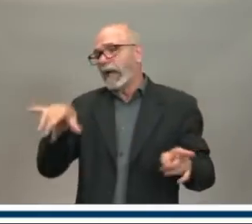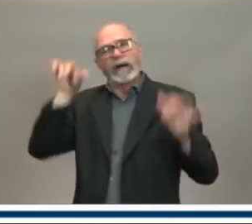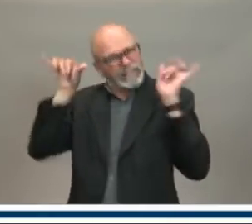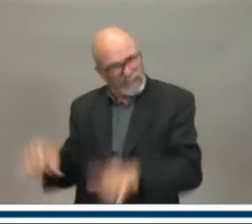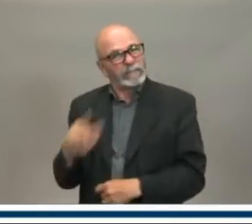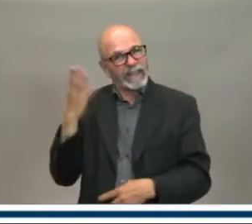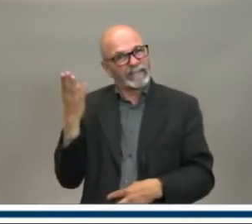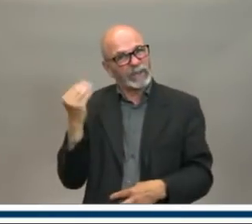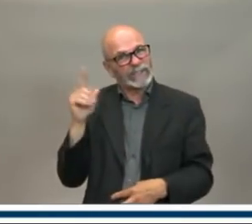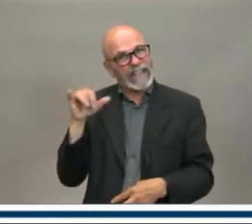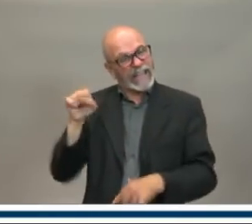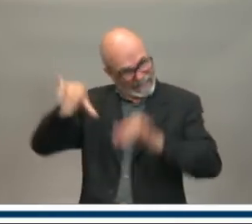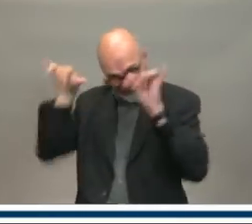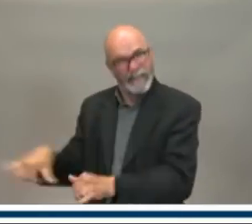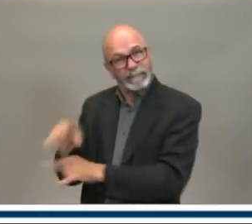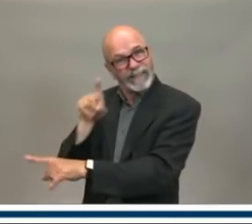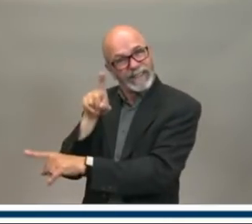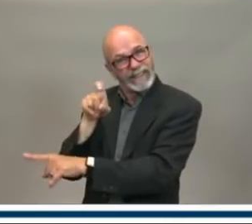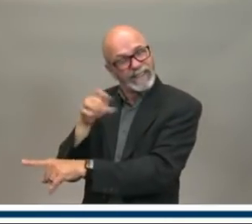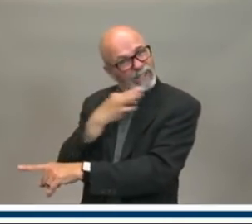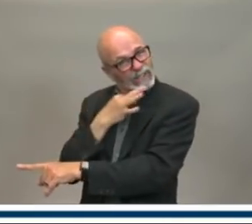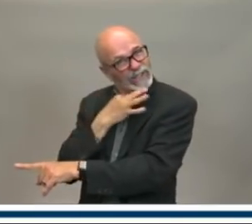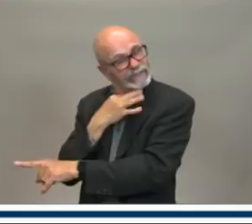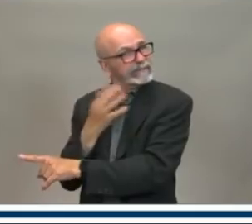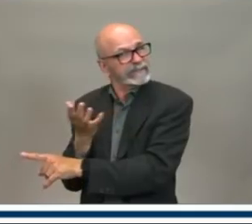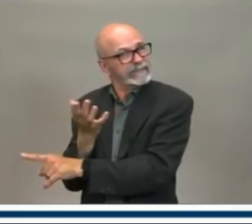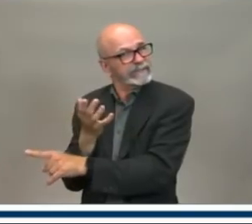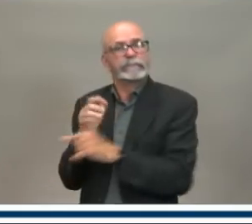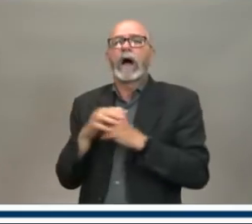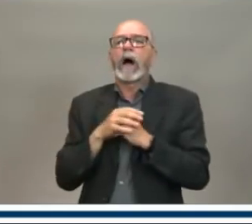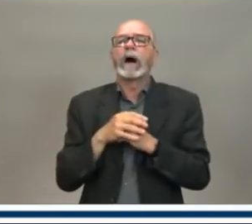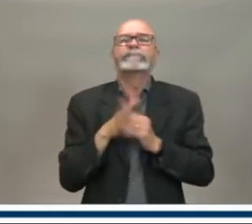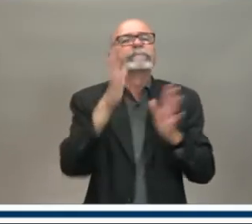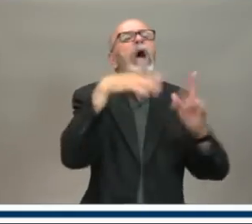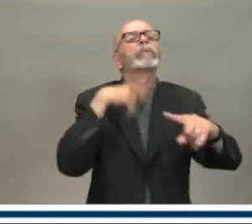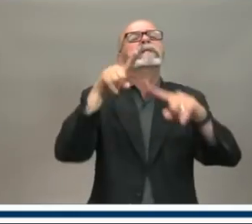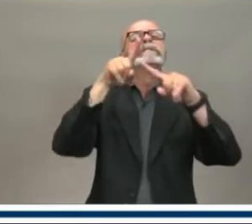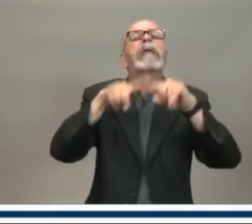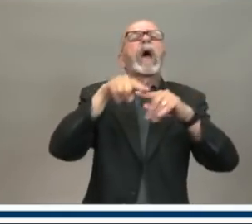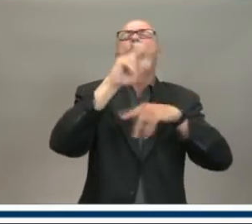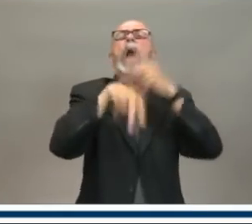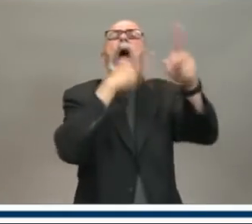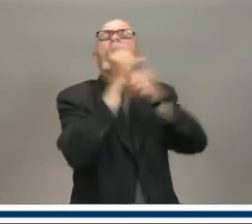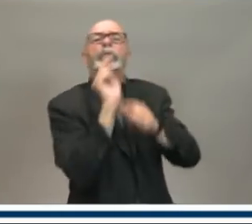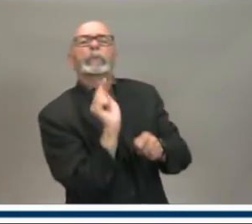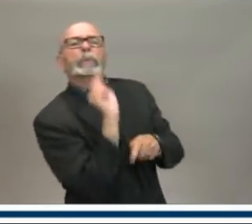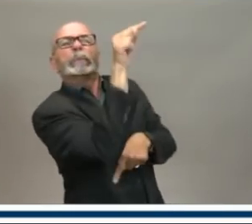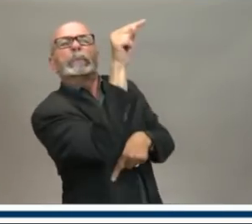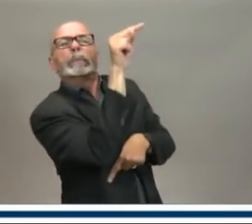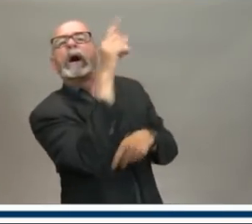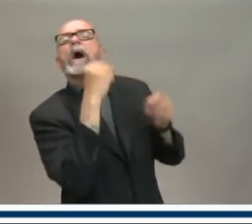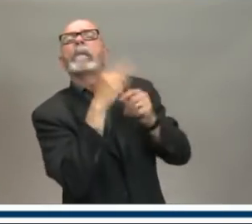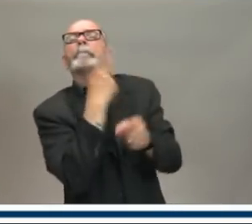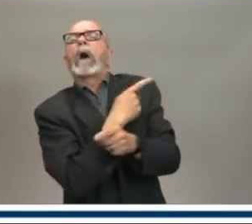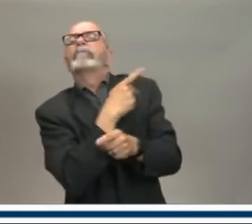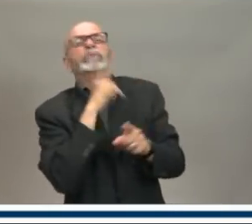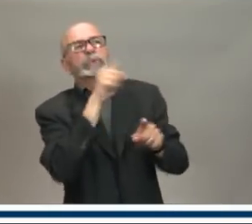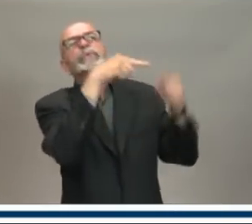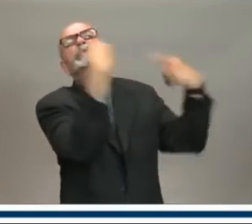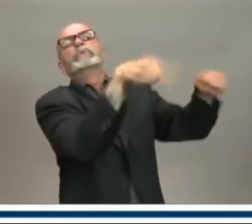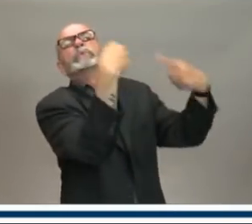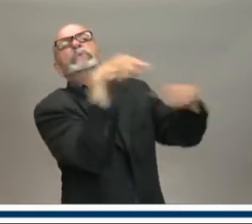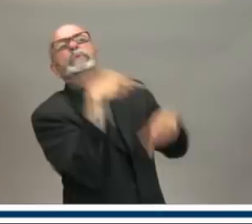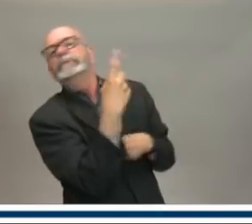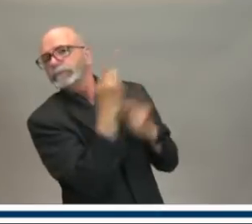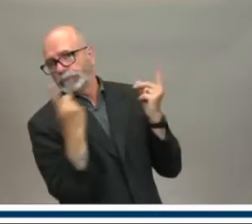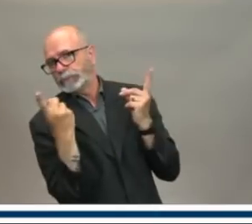happens with our sister provinces. As you know, and we'll continue to follow the public health protocol. There's been lots